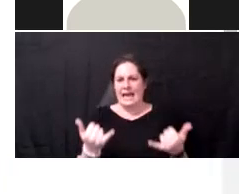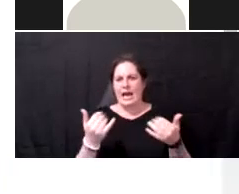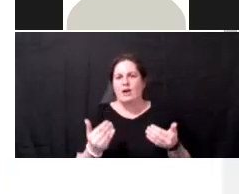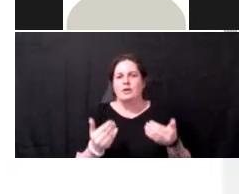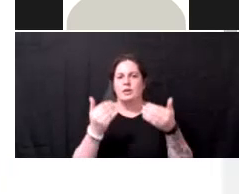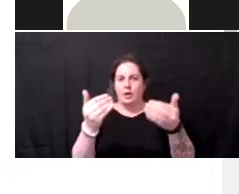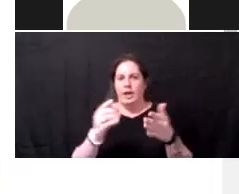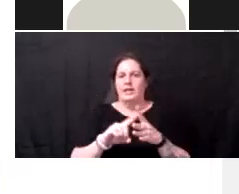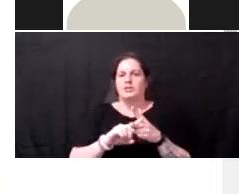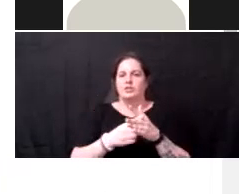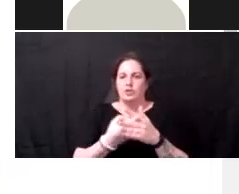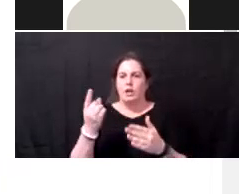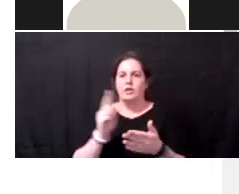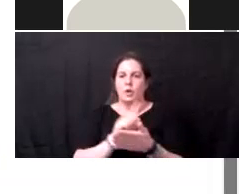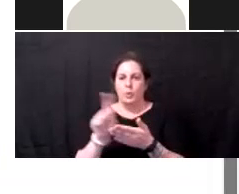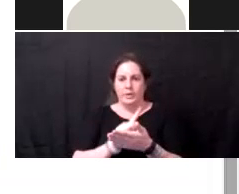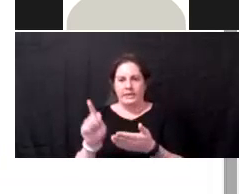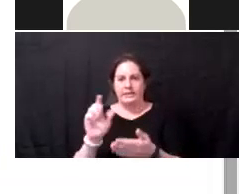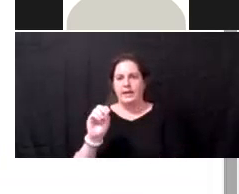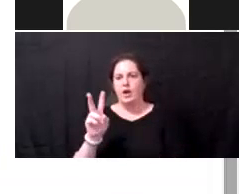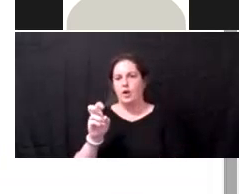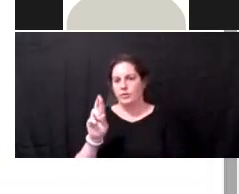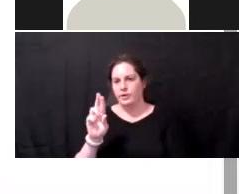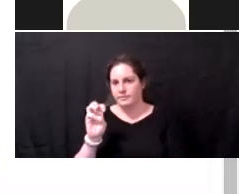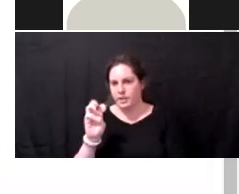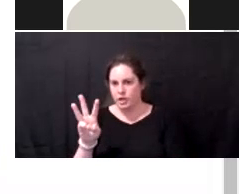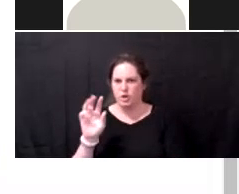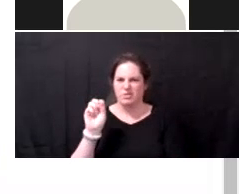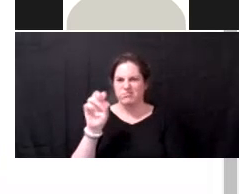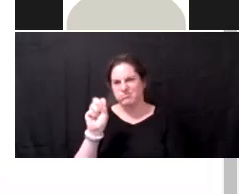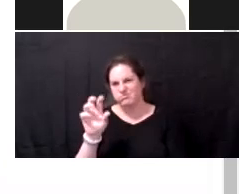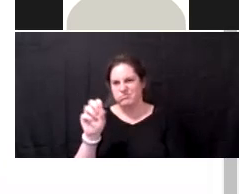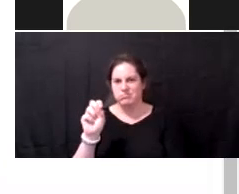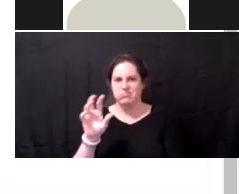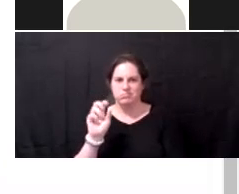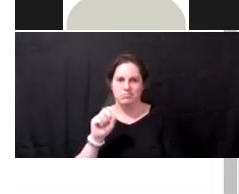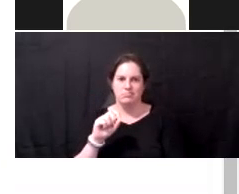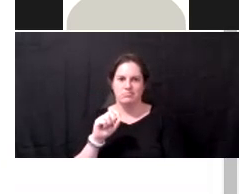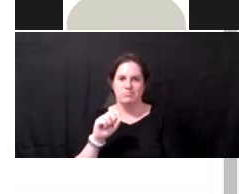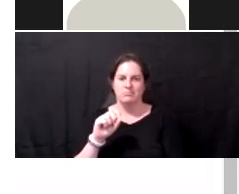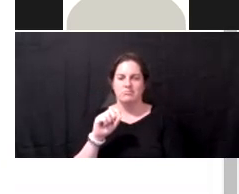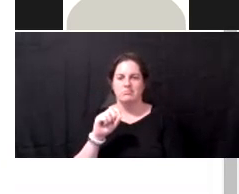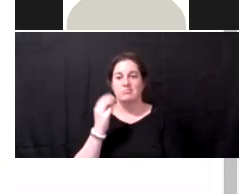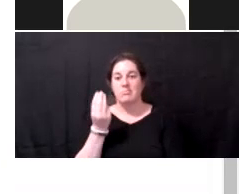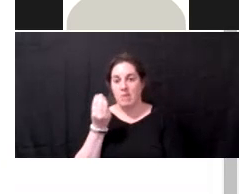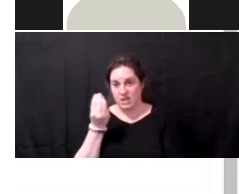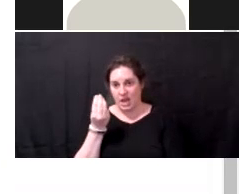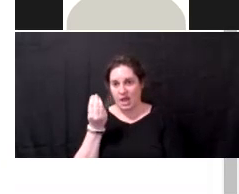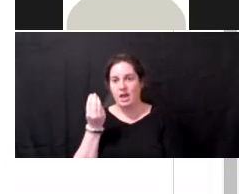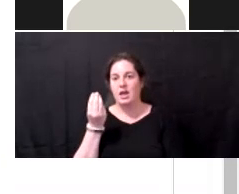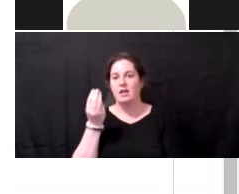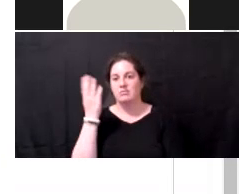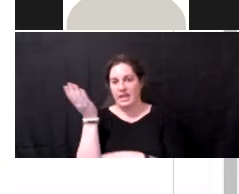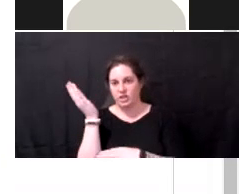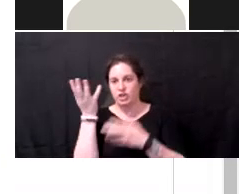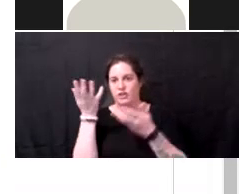overviews, and we'll pick up where we left off on Monday. So on